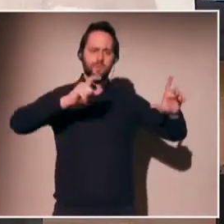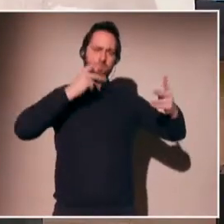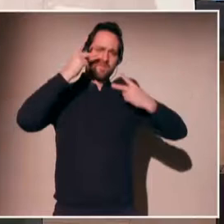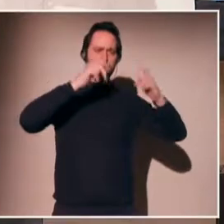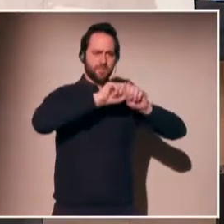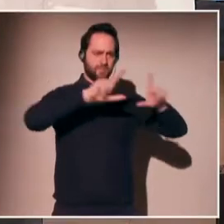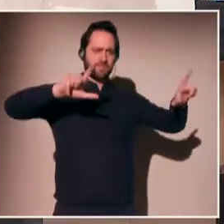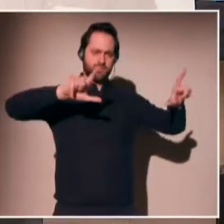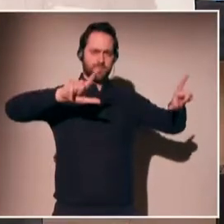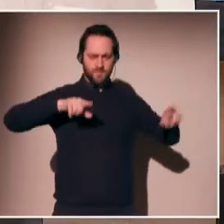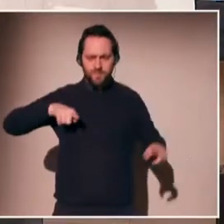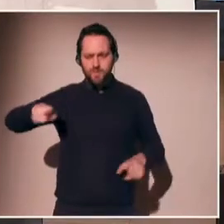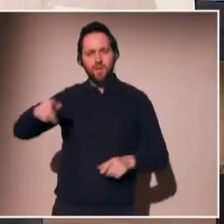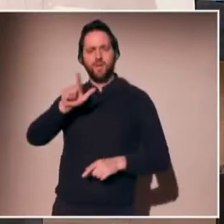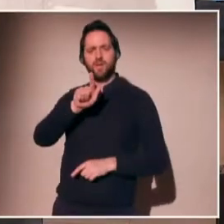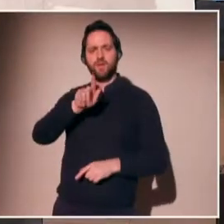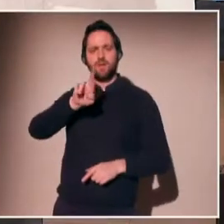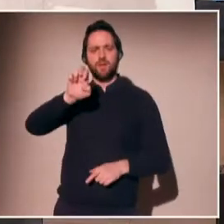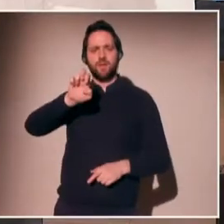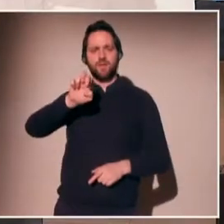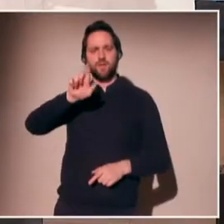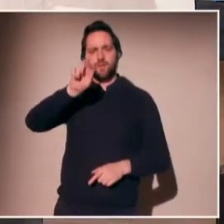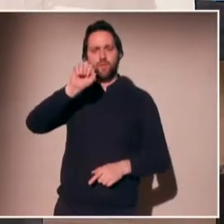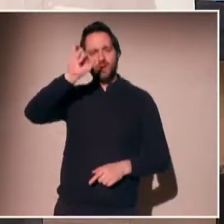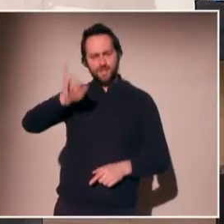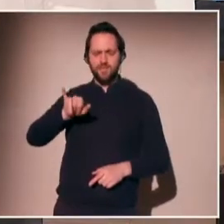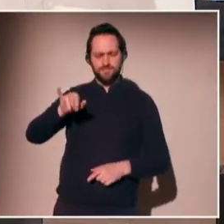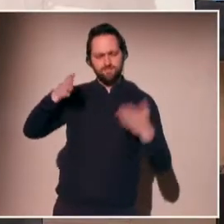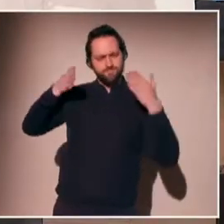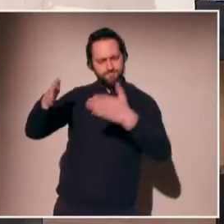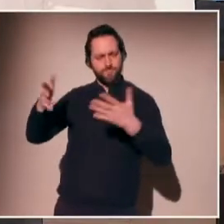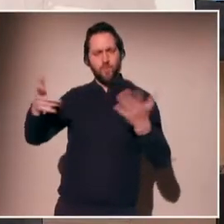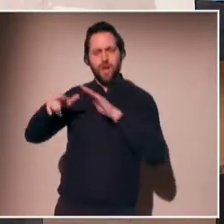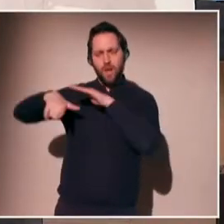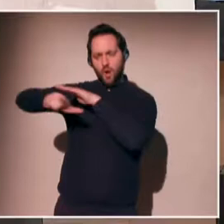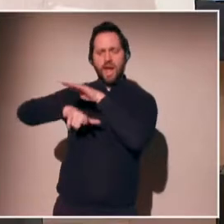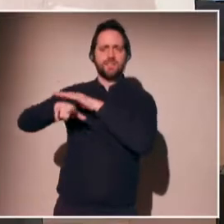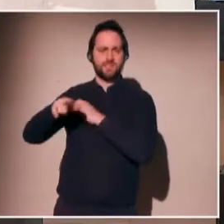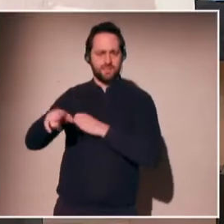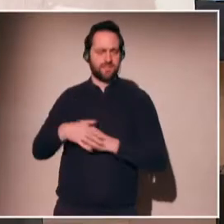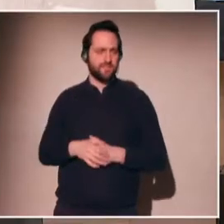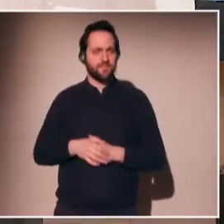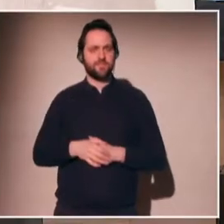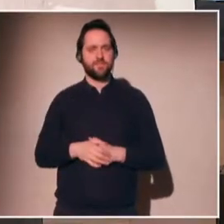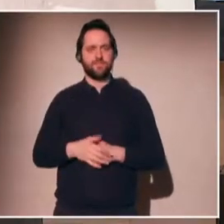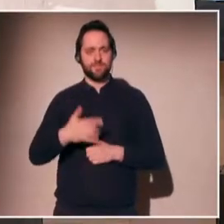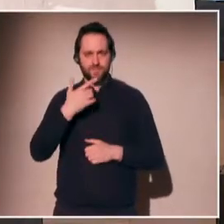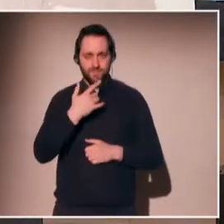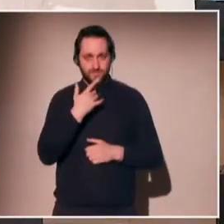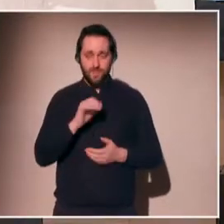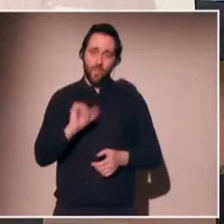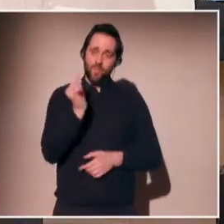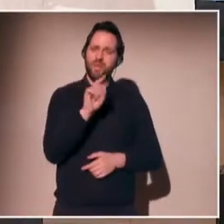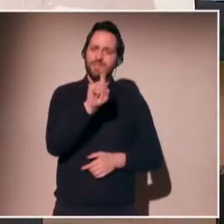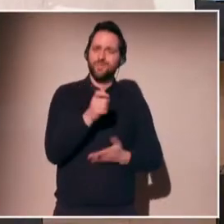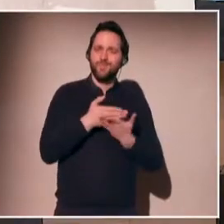I would like to kick off this panel by asking you a very simple question. What is your very own definition of AI? So maybe we